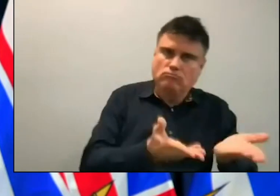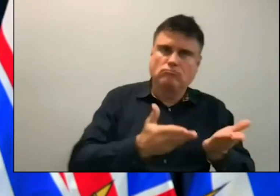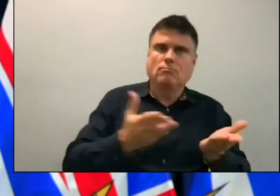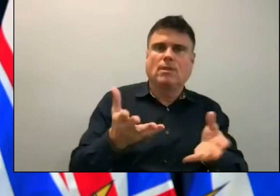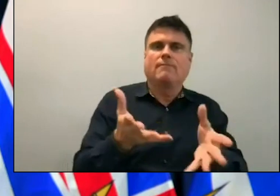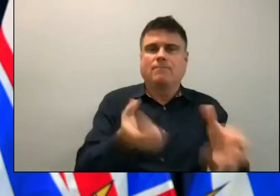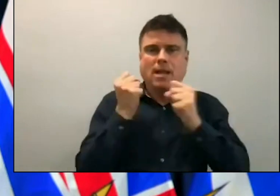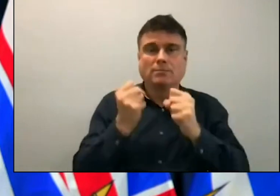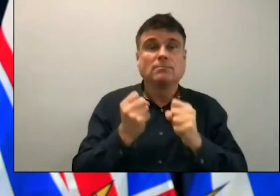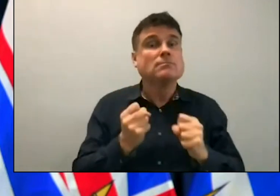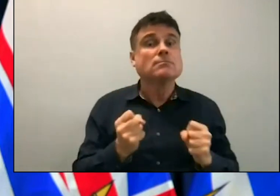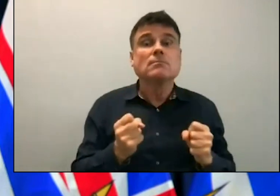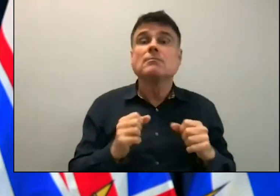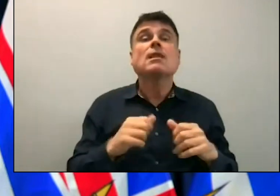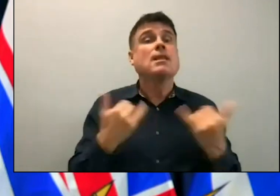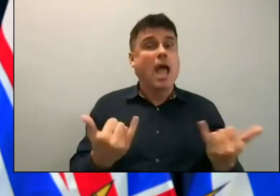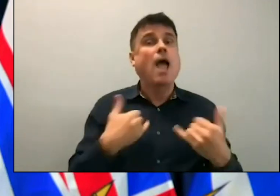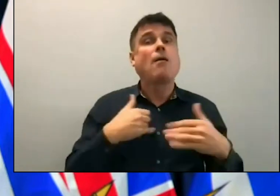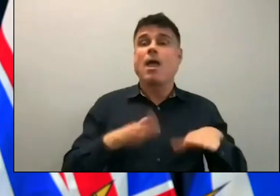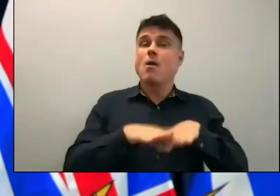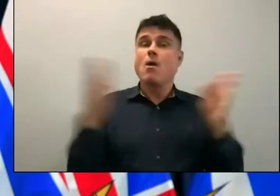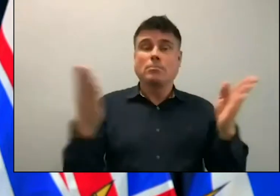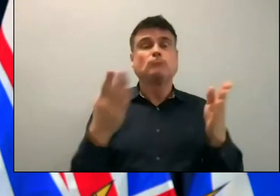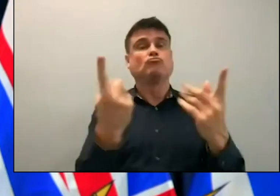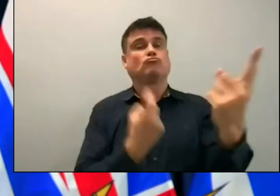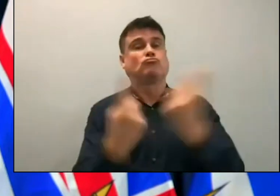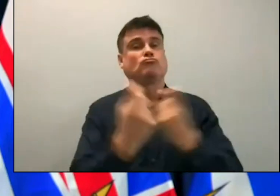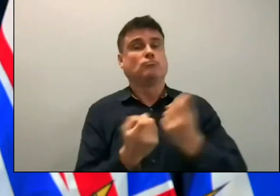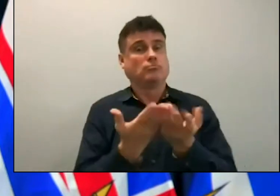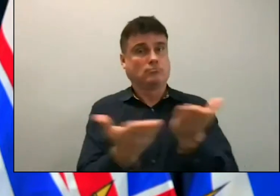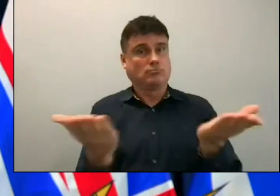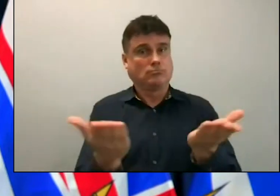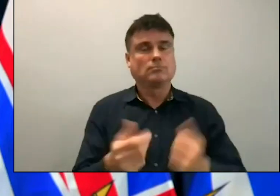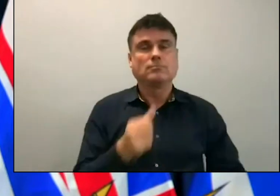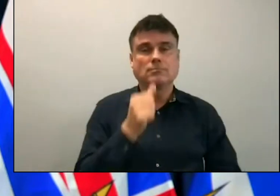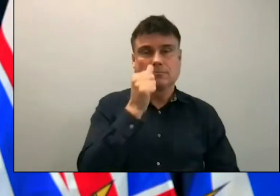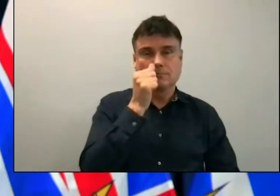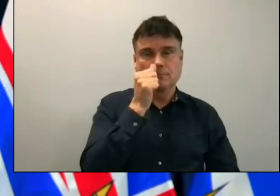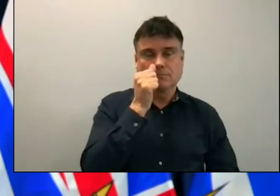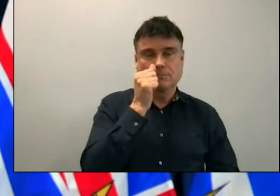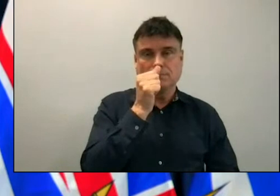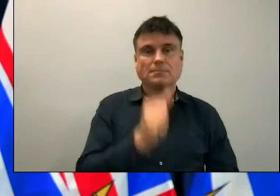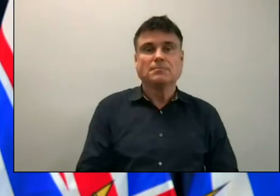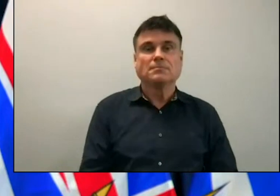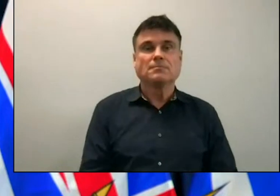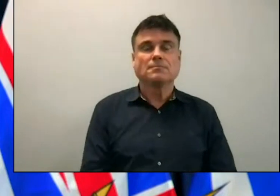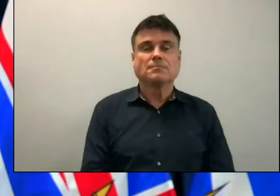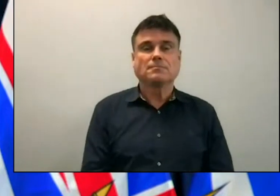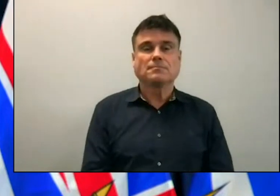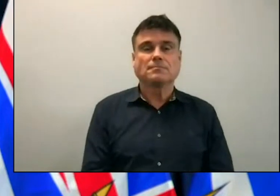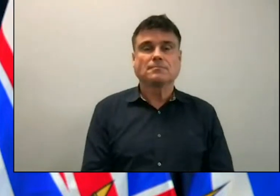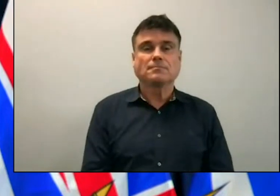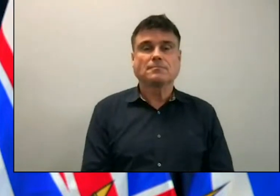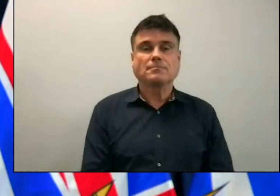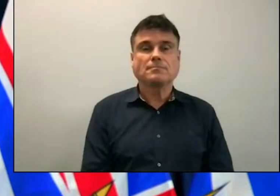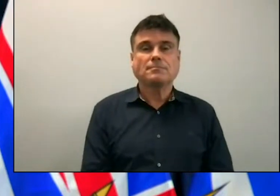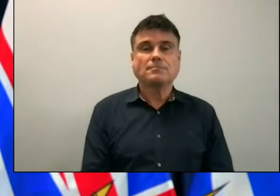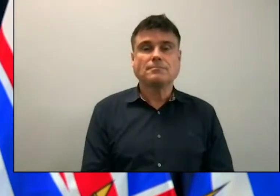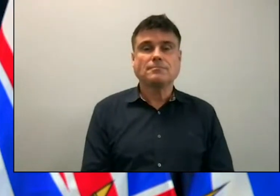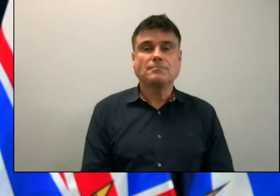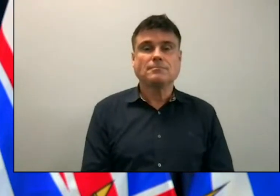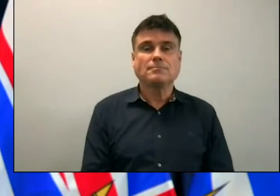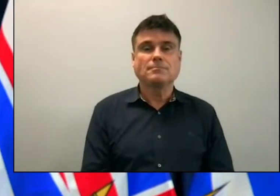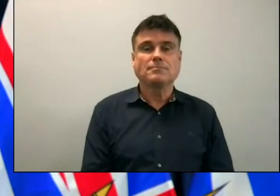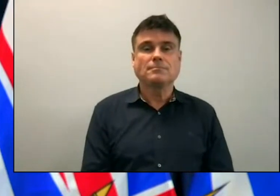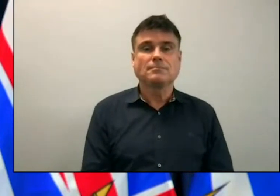that, I'm happy to take any questions you might have. Thank you, Premier. As a reminder to those on the phone line, please press *1 to enter the queue. You're limited to one question and one follow-up.